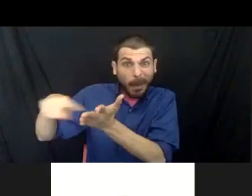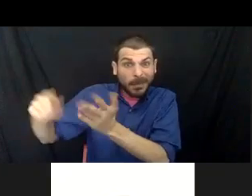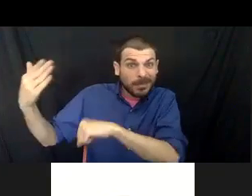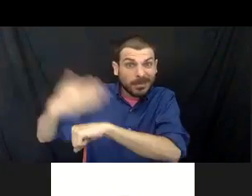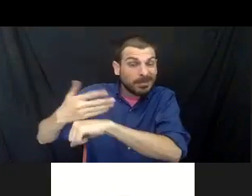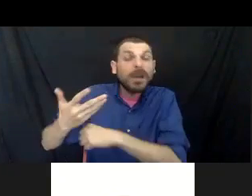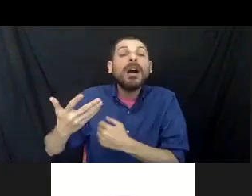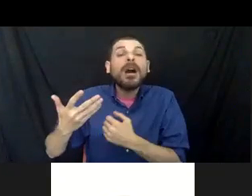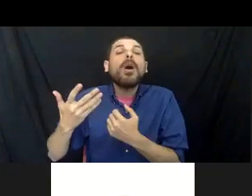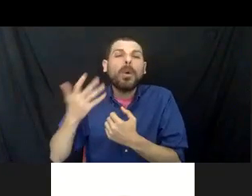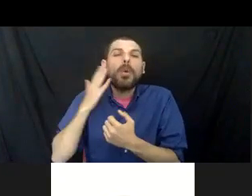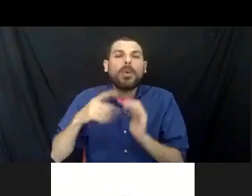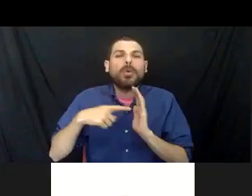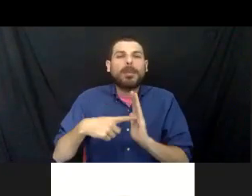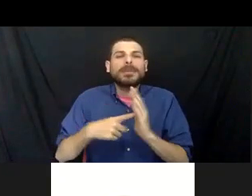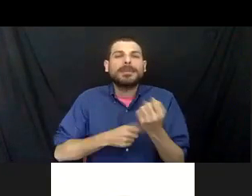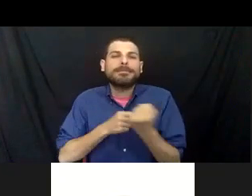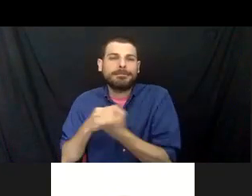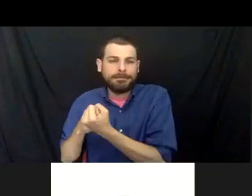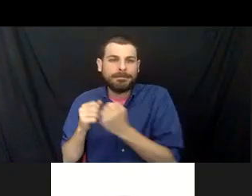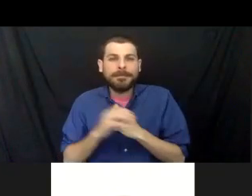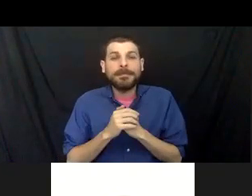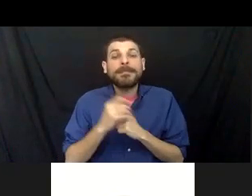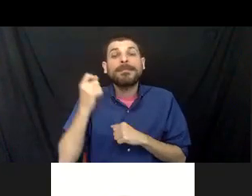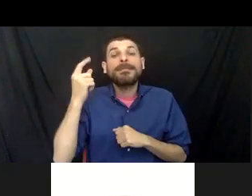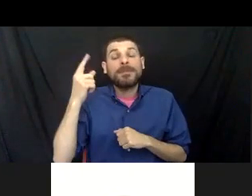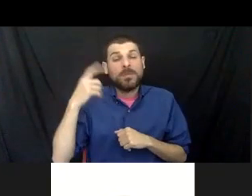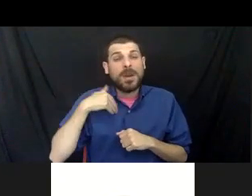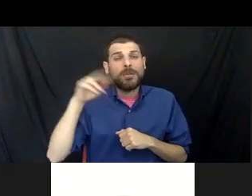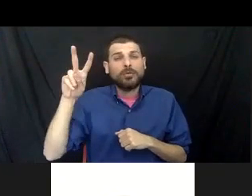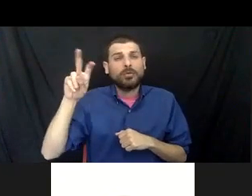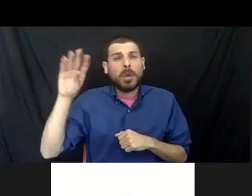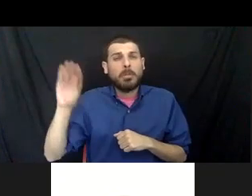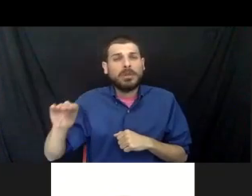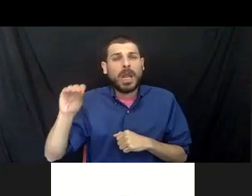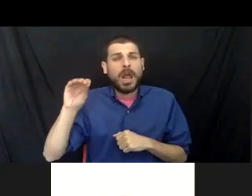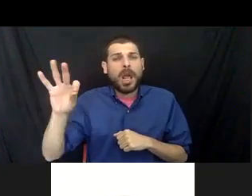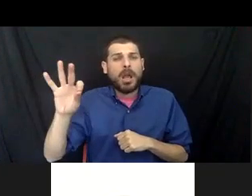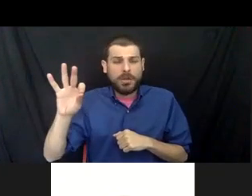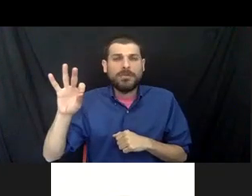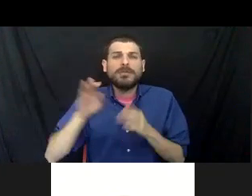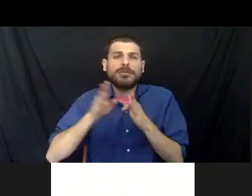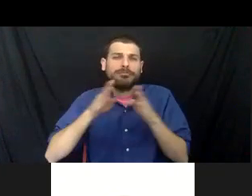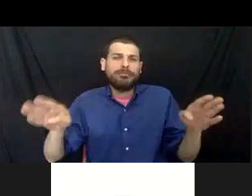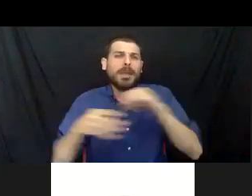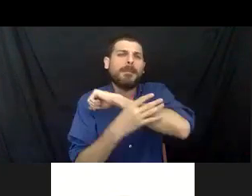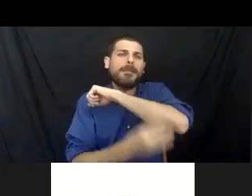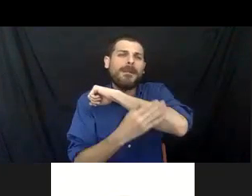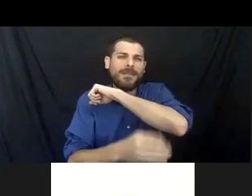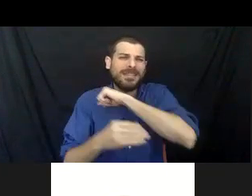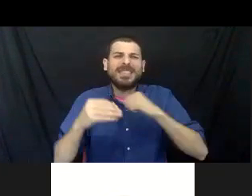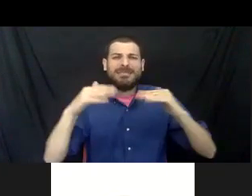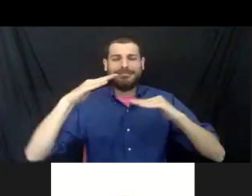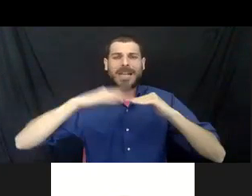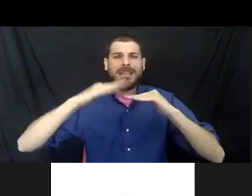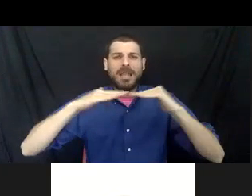under 200% of the federal poverty guidelines, which is a little bit higher than the general legal aid cutoff. And